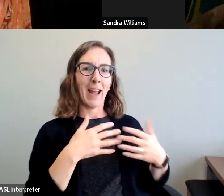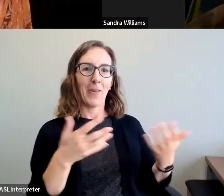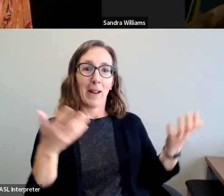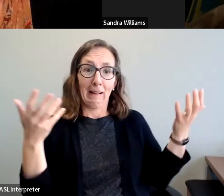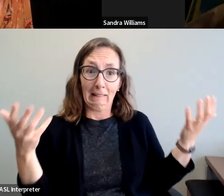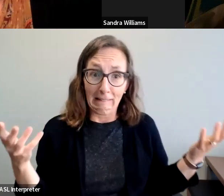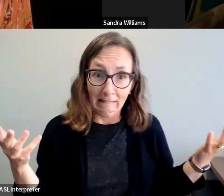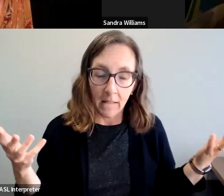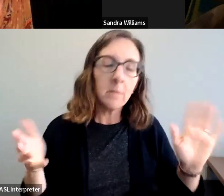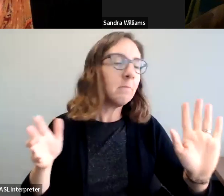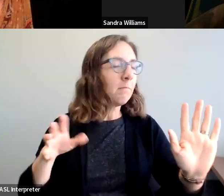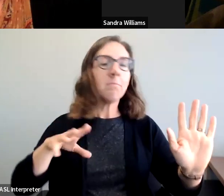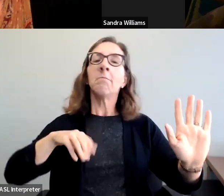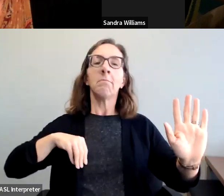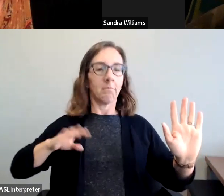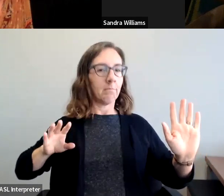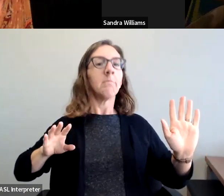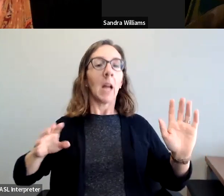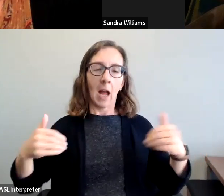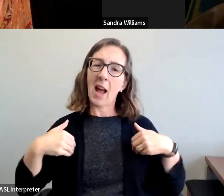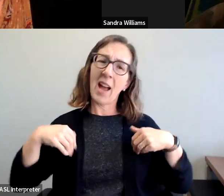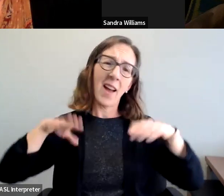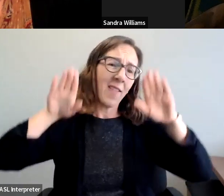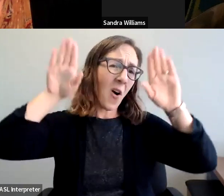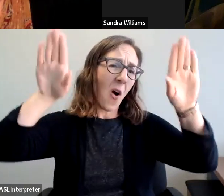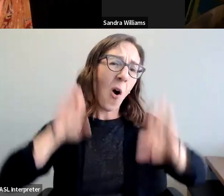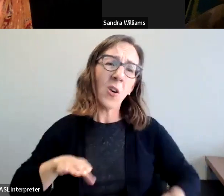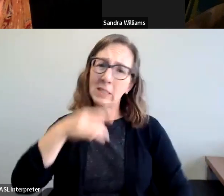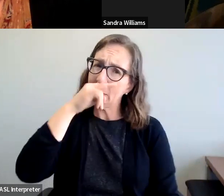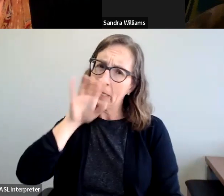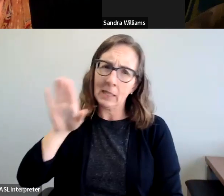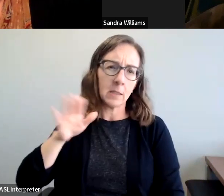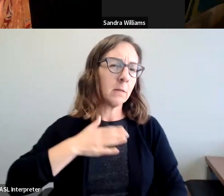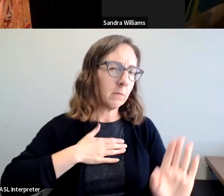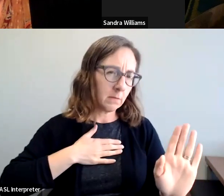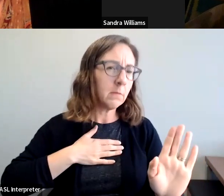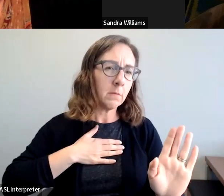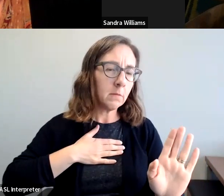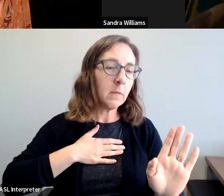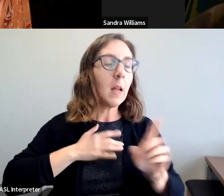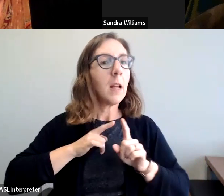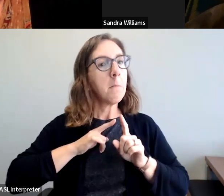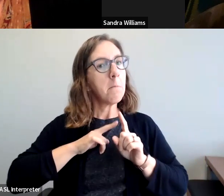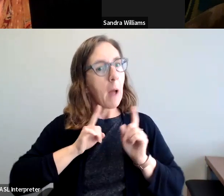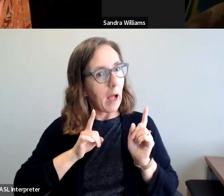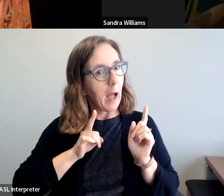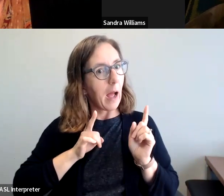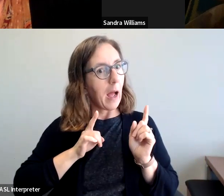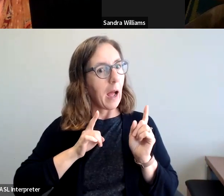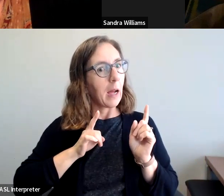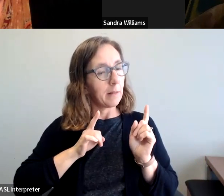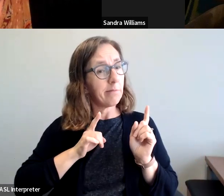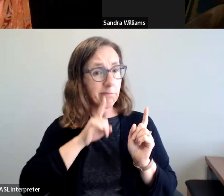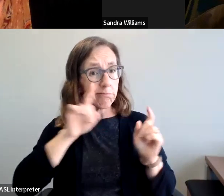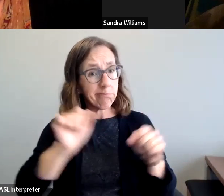it's okay, because I got some awesome kids, but it made it